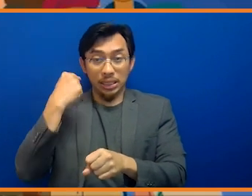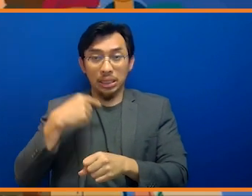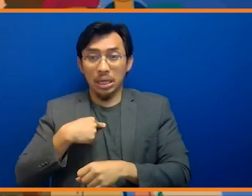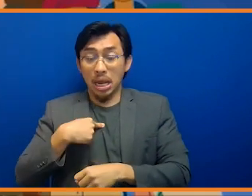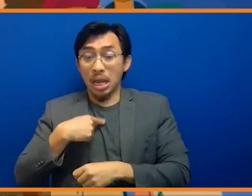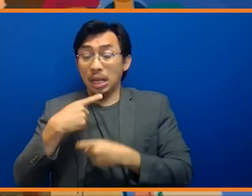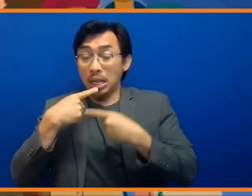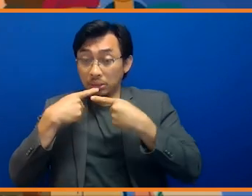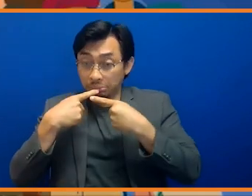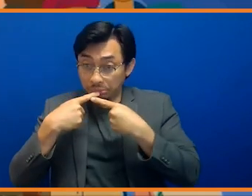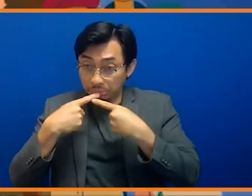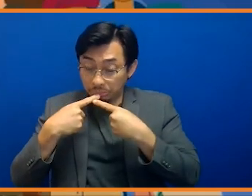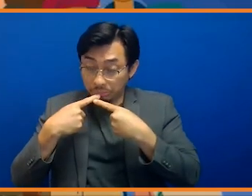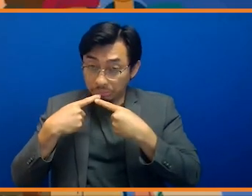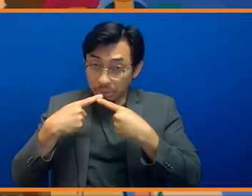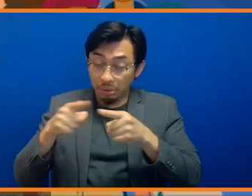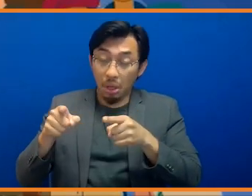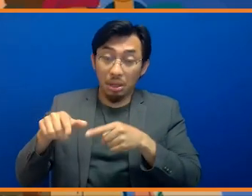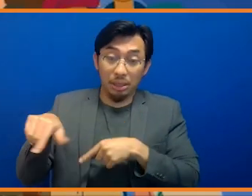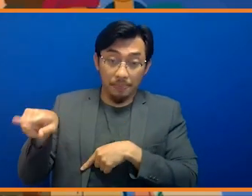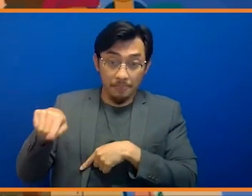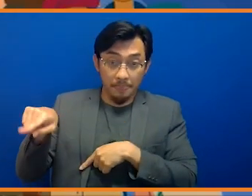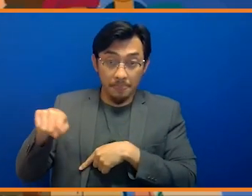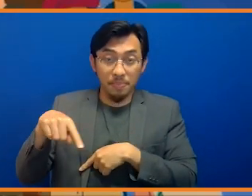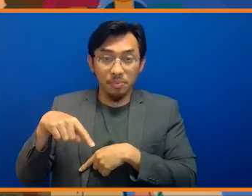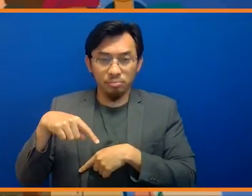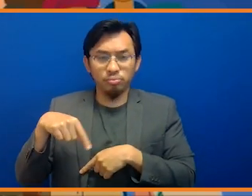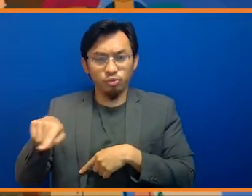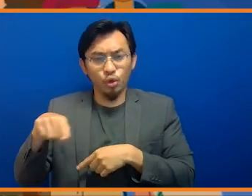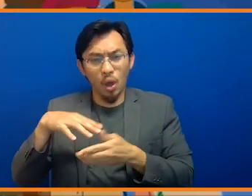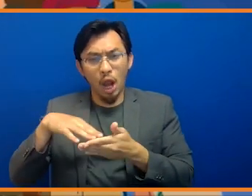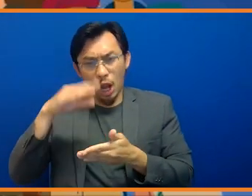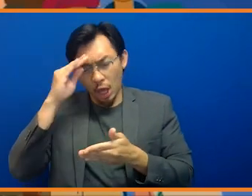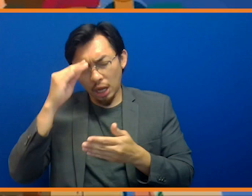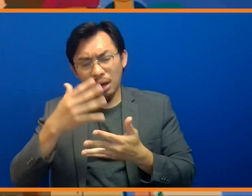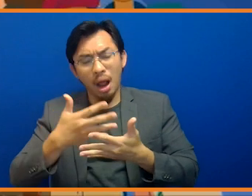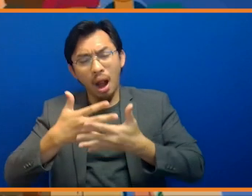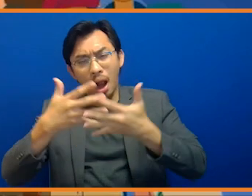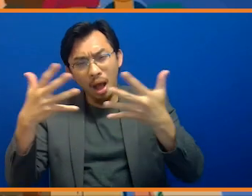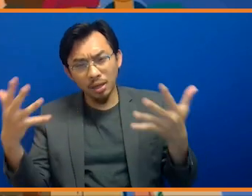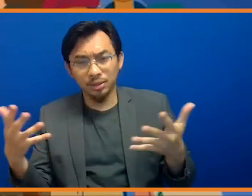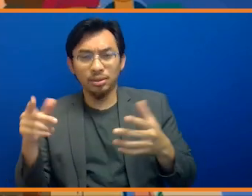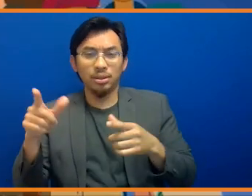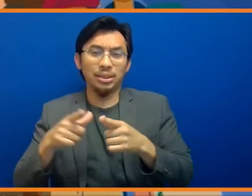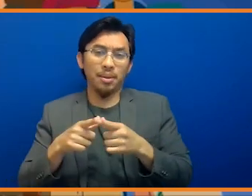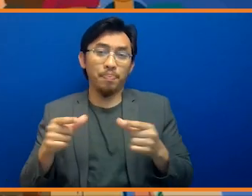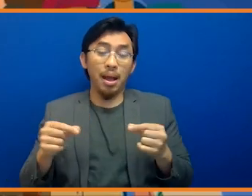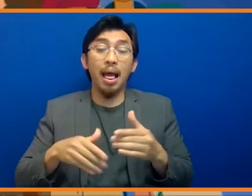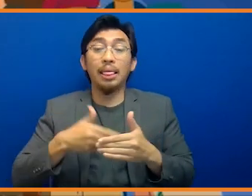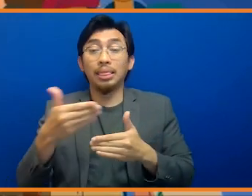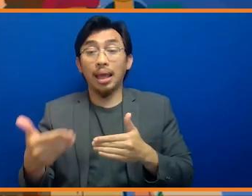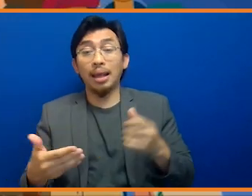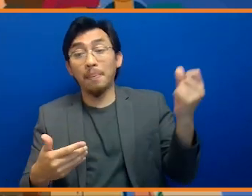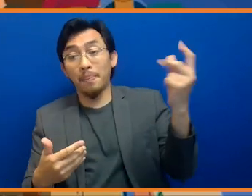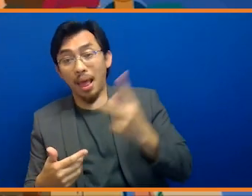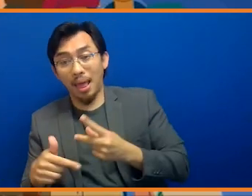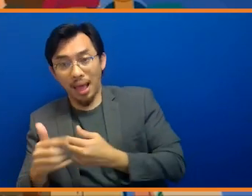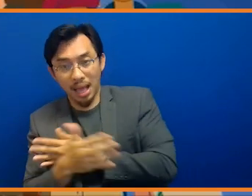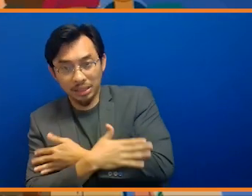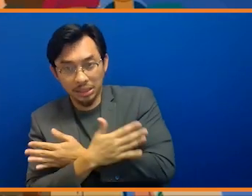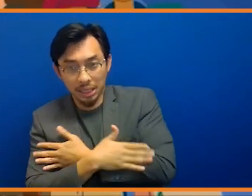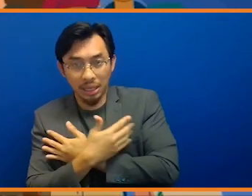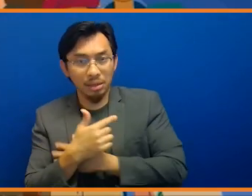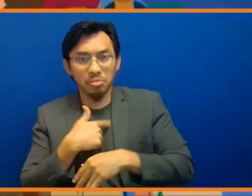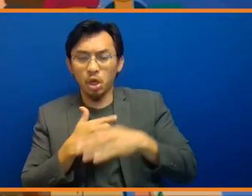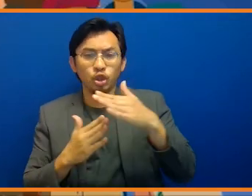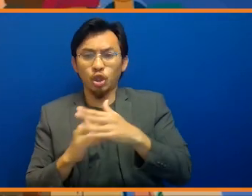So I told to them, you have learned a lot in Japan, but then we come back to Aceh. Don't stop, I said